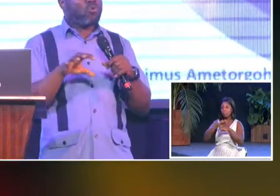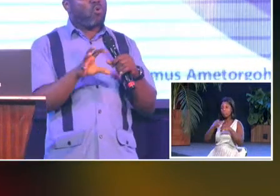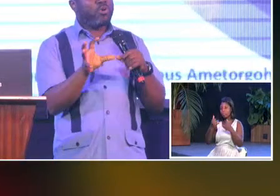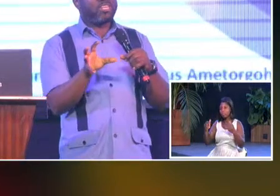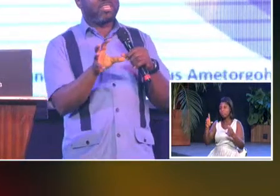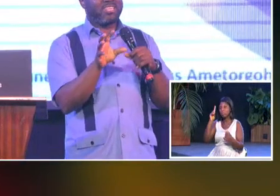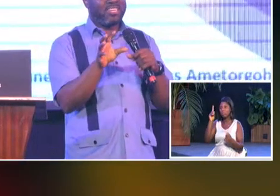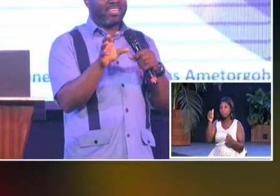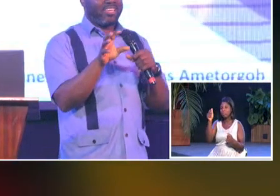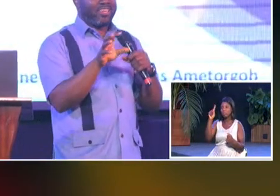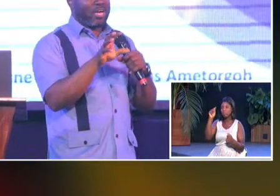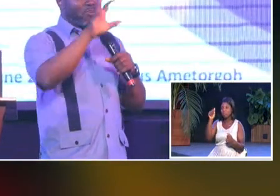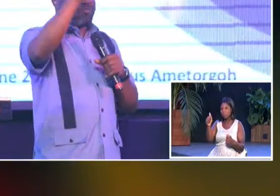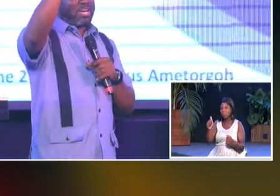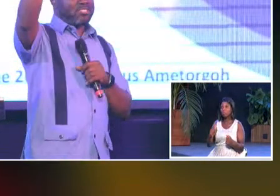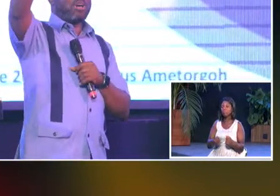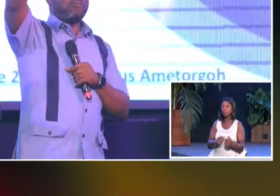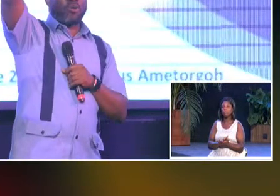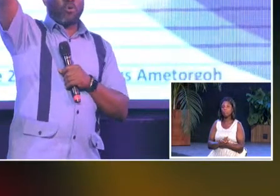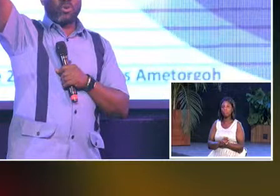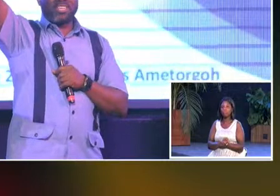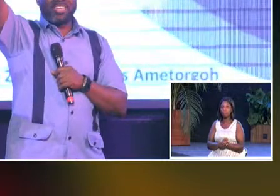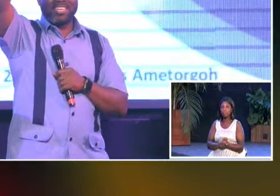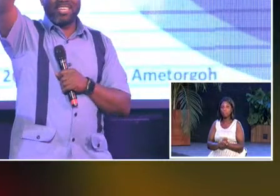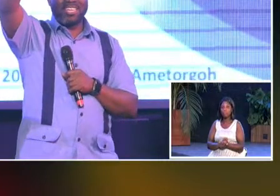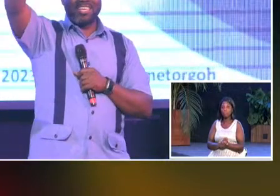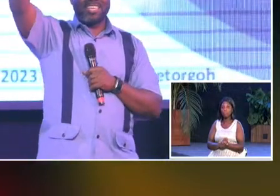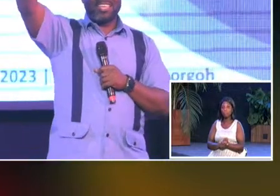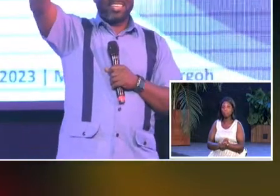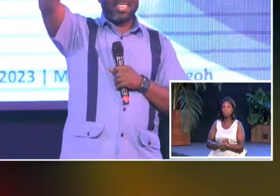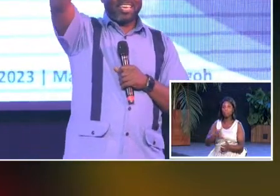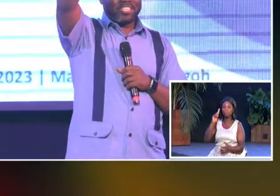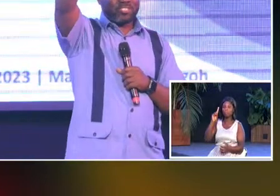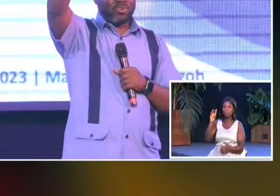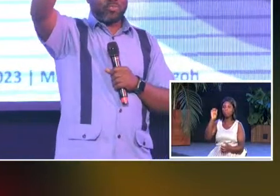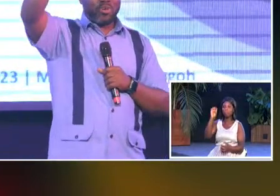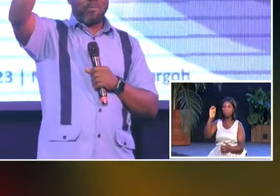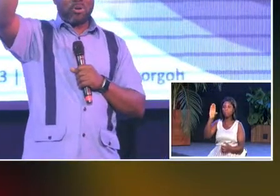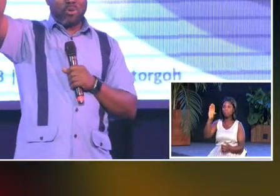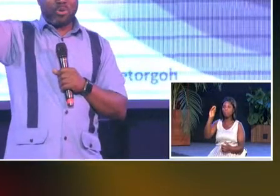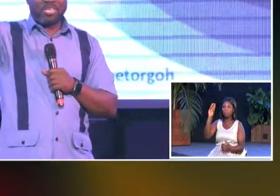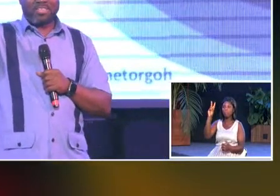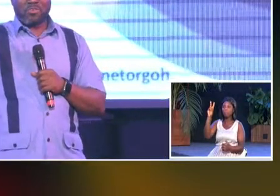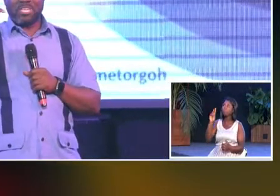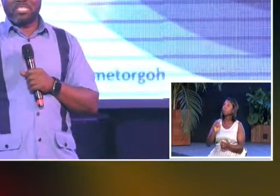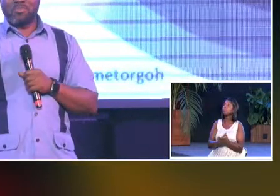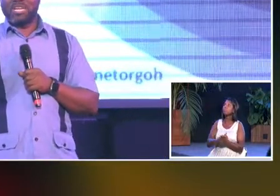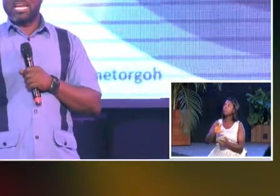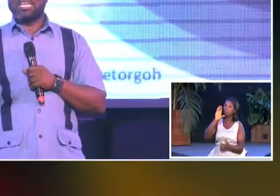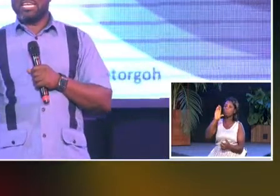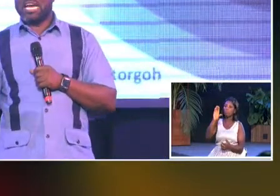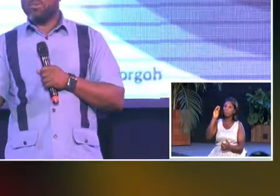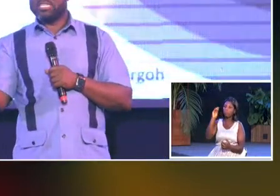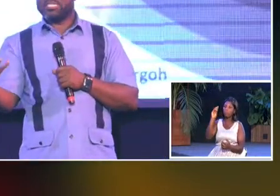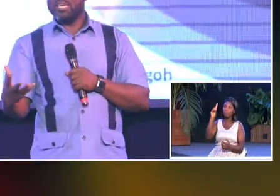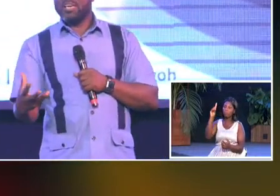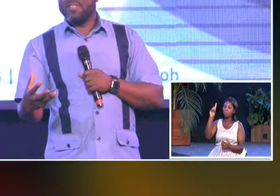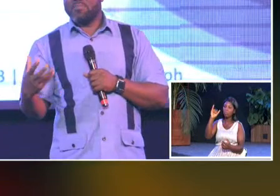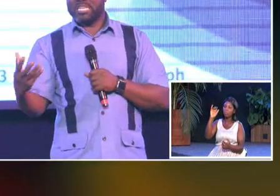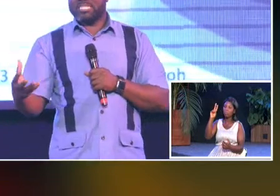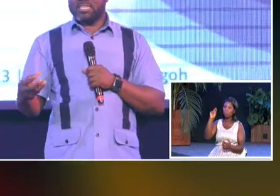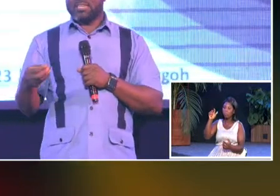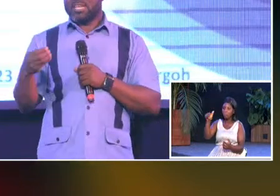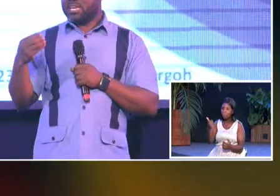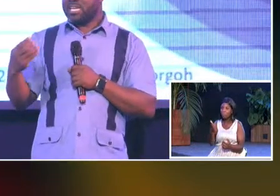the coding. How many of us know about coding? Yes. So if you know about coding, coding is more like the language,